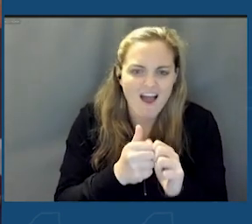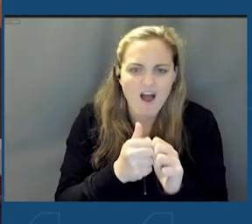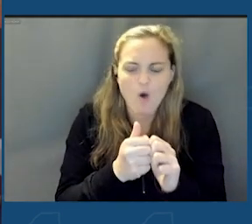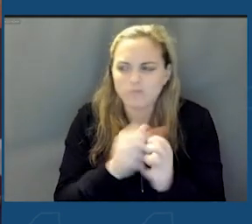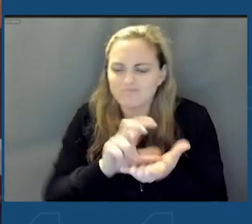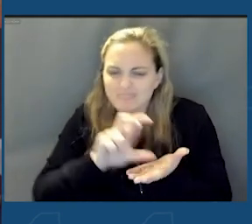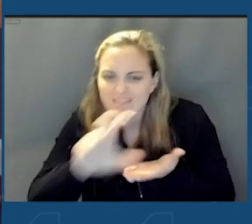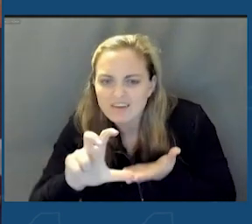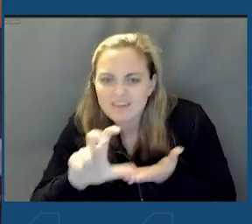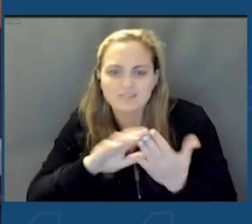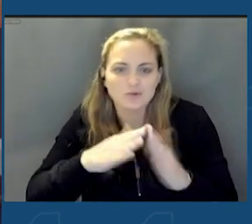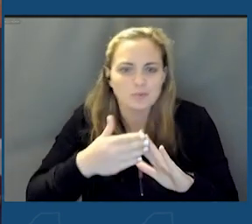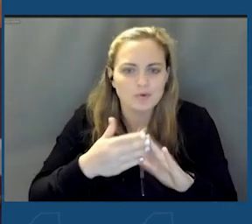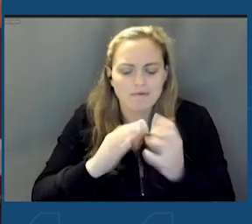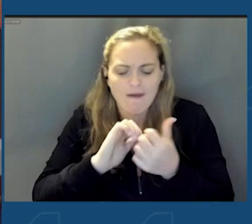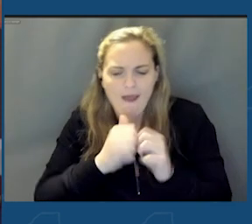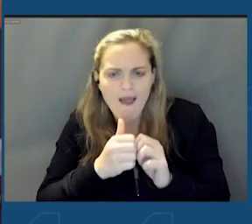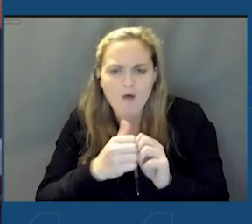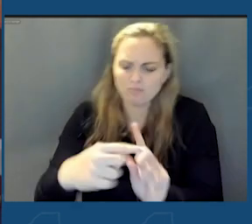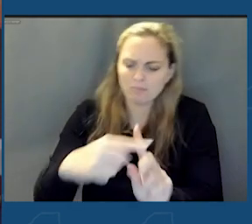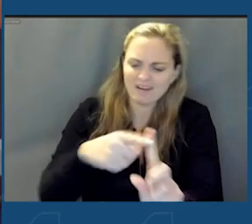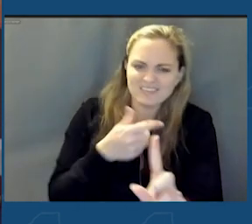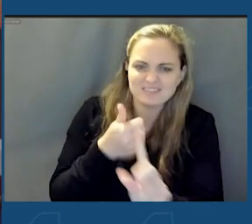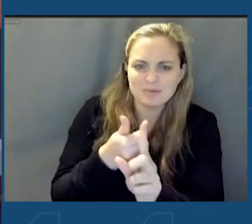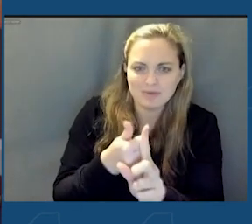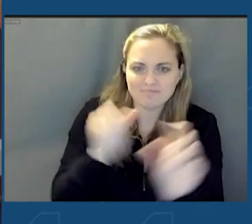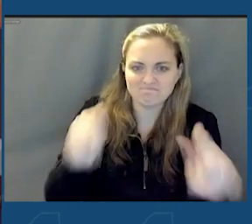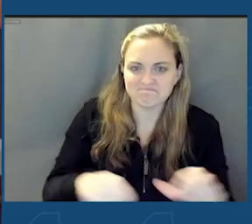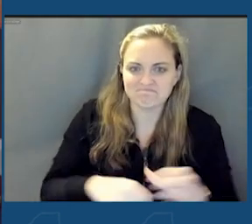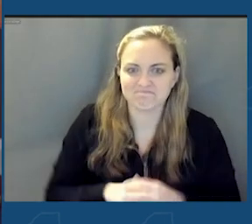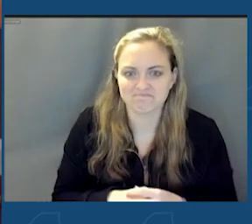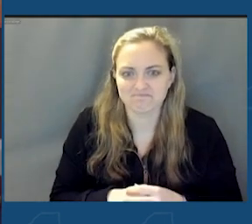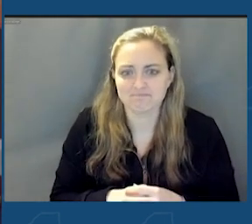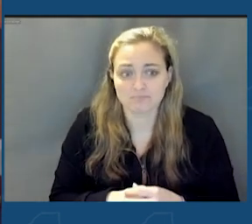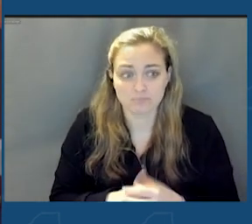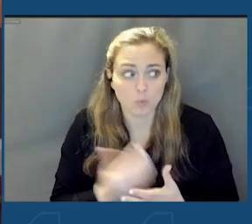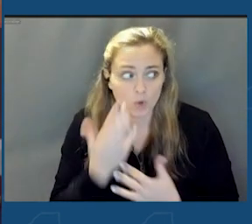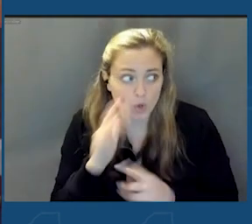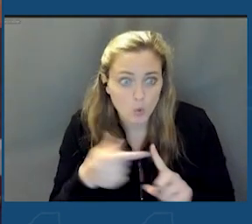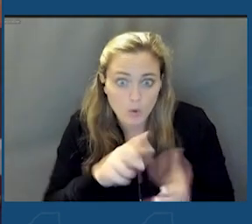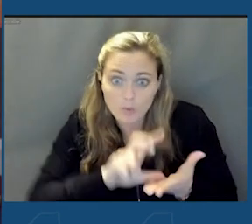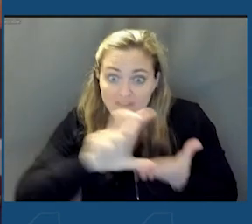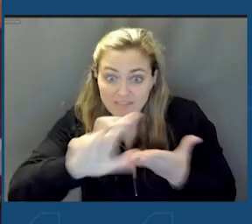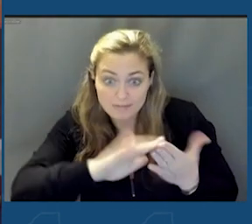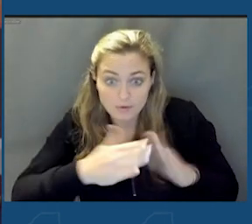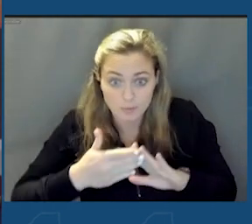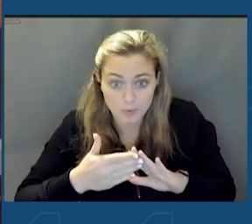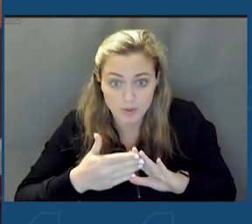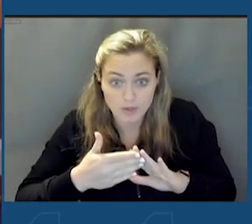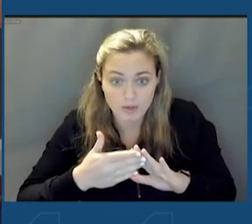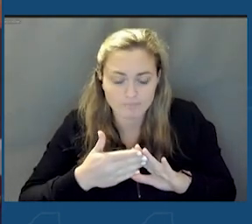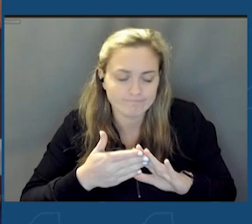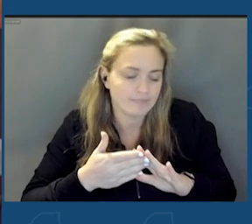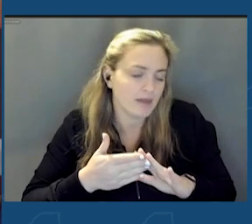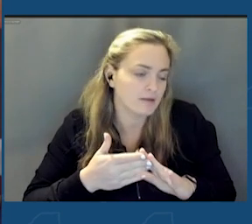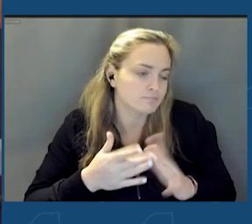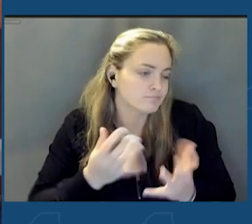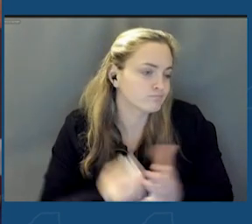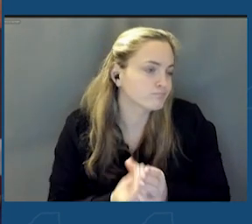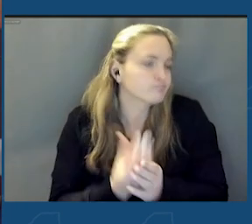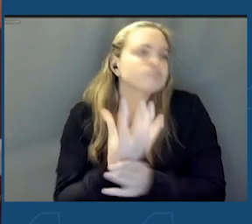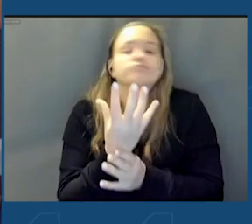our communities to have that positive impact. And we know that when we invest in our communities, they flourish. So right here in East